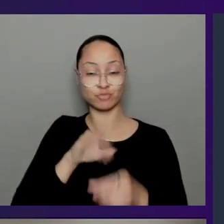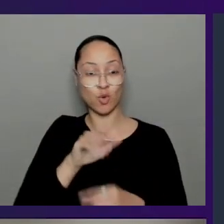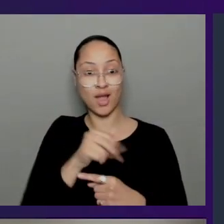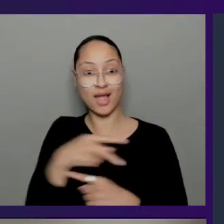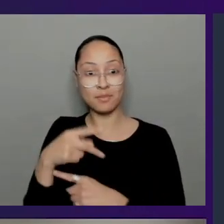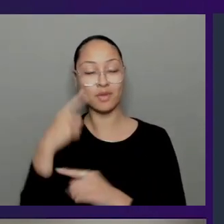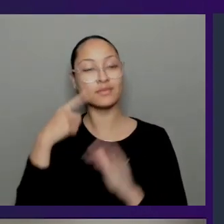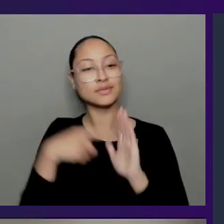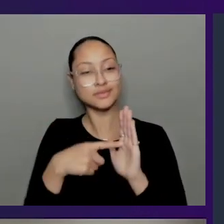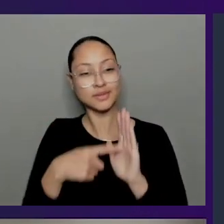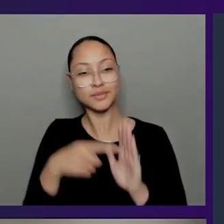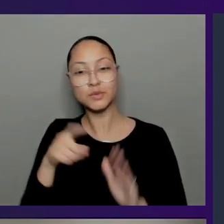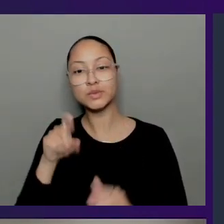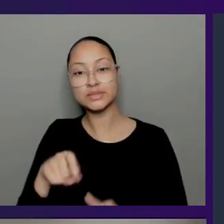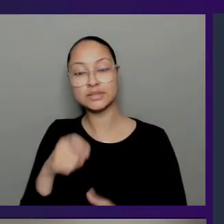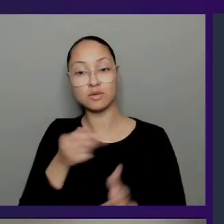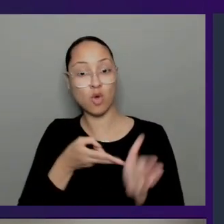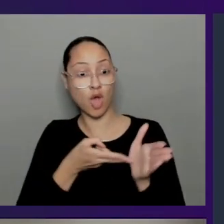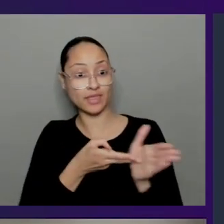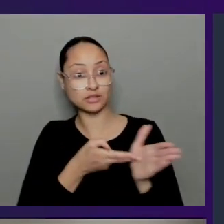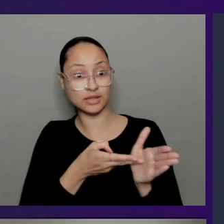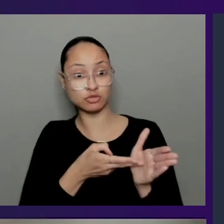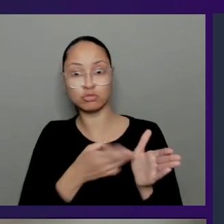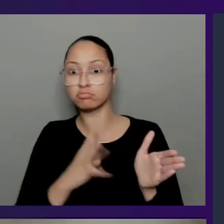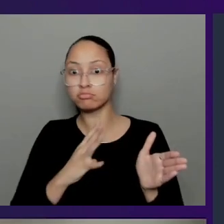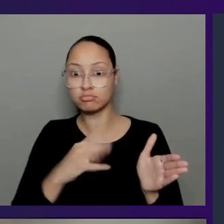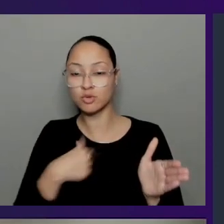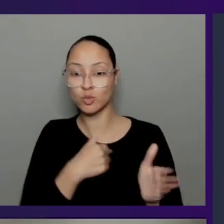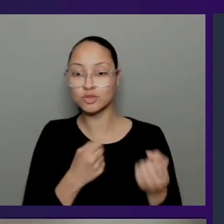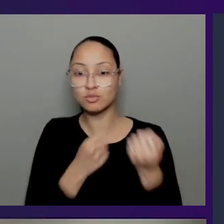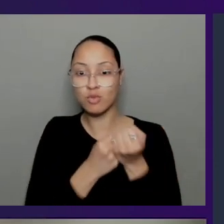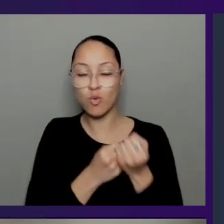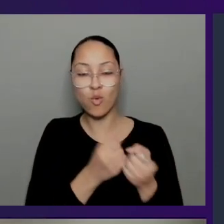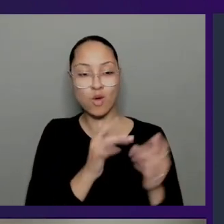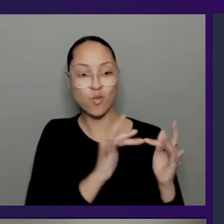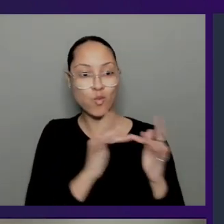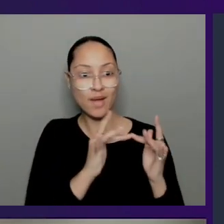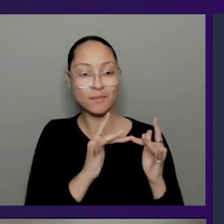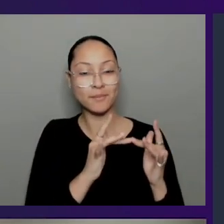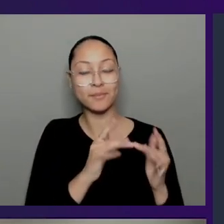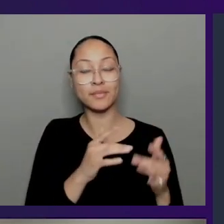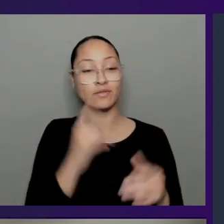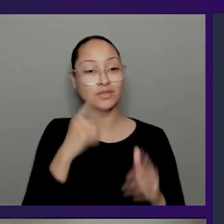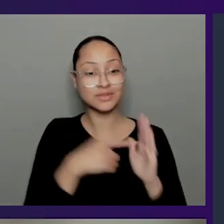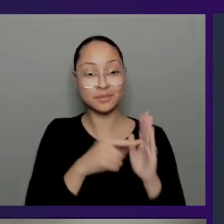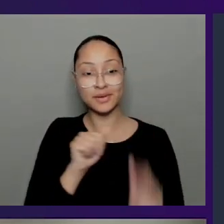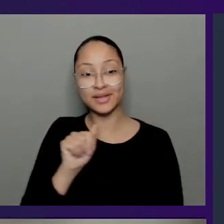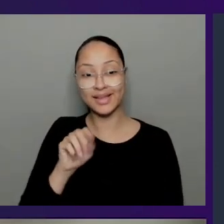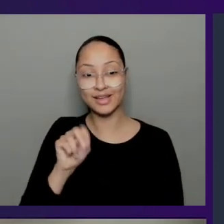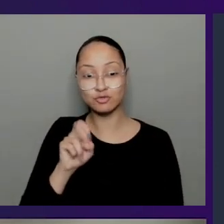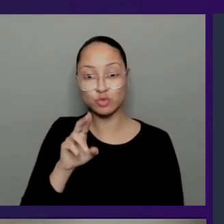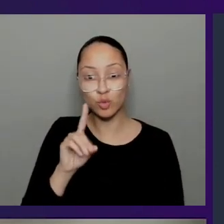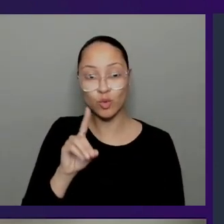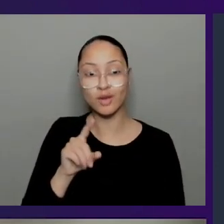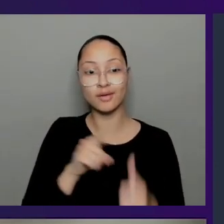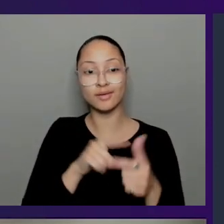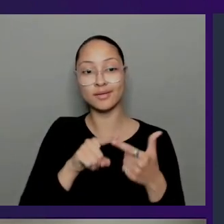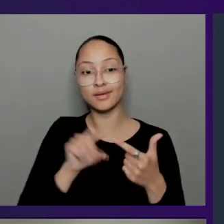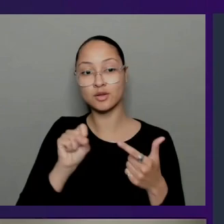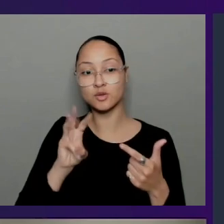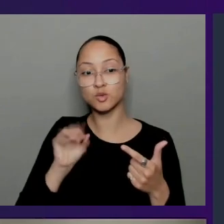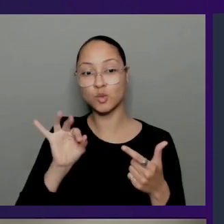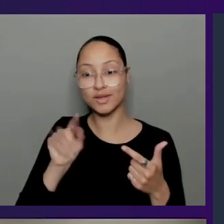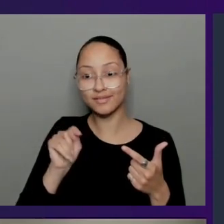example, we support web frameworks as well as Android, Swift, and React Native. With